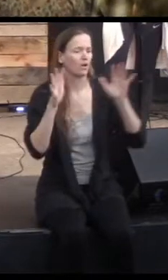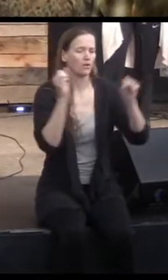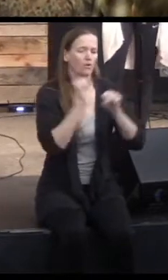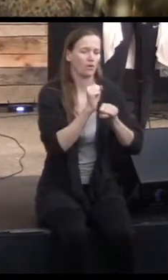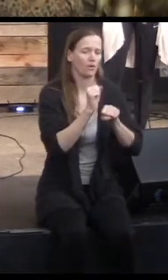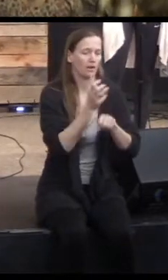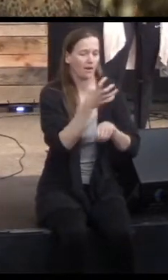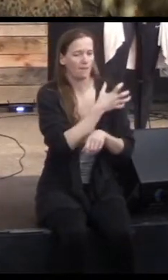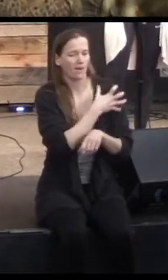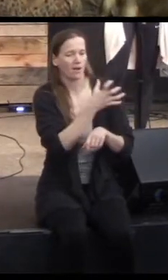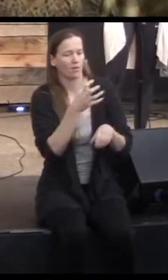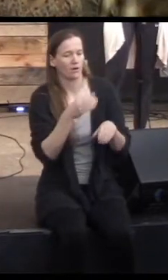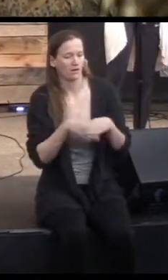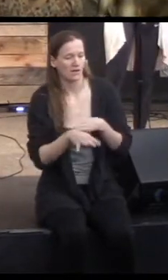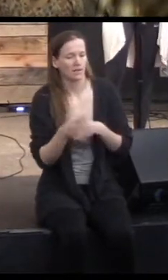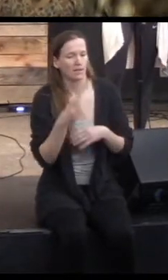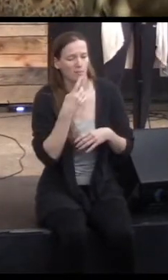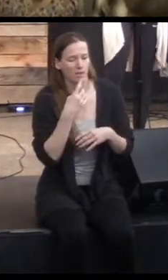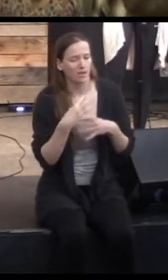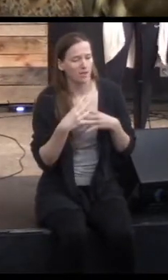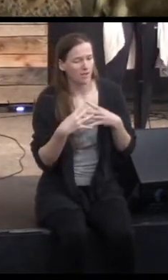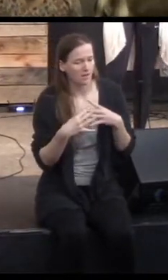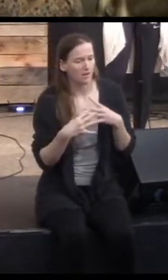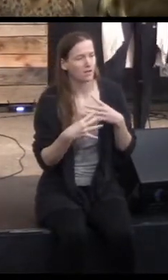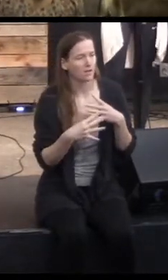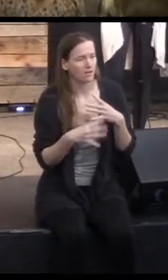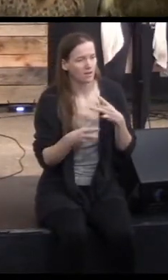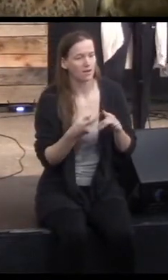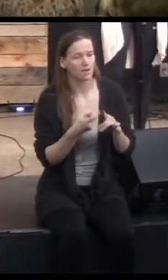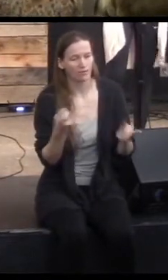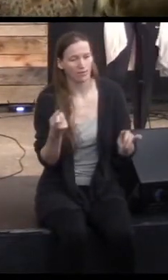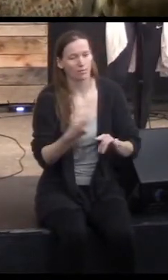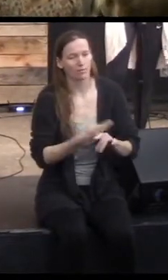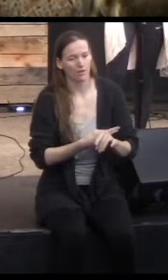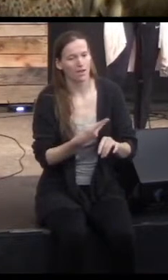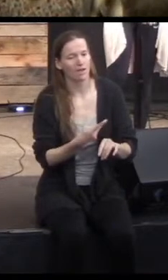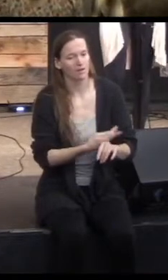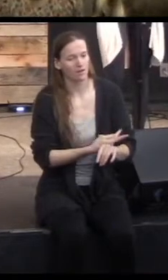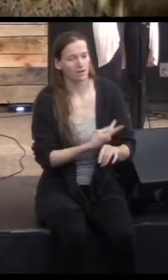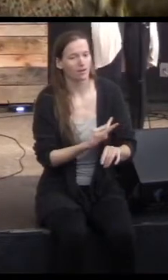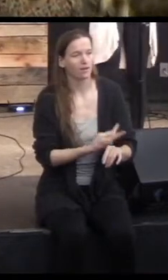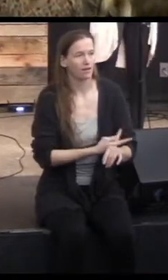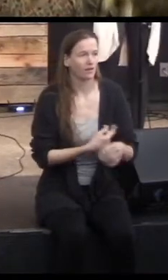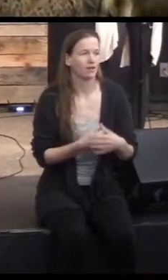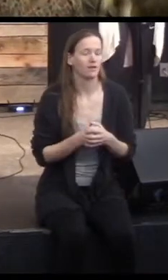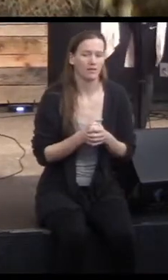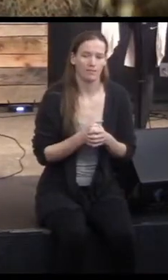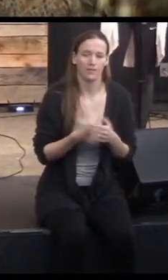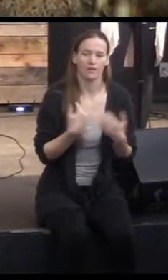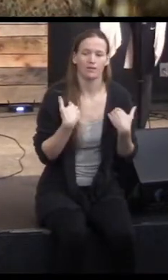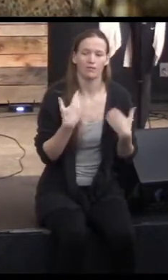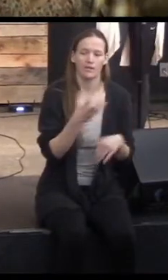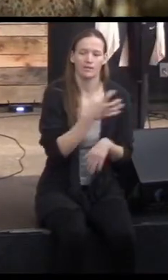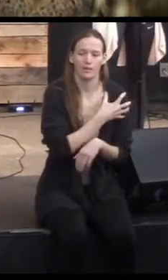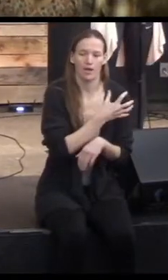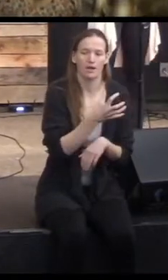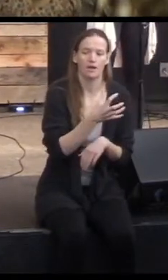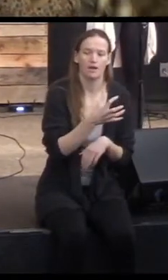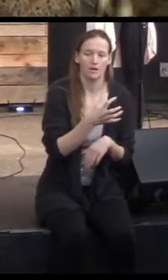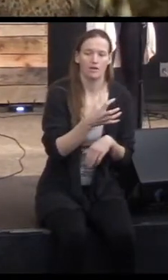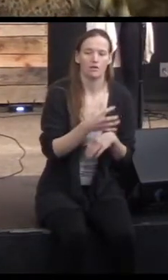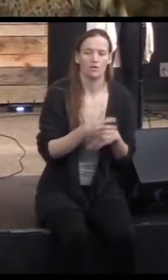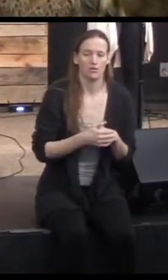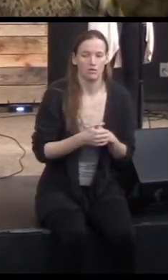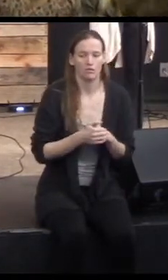power. Wonder-working power in the blood of the Lamb. There is